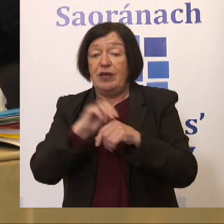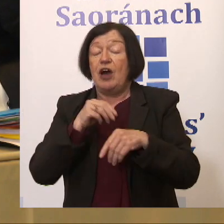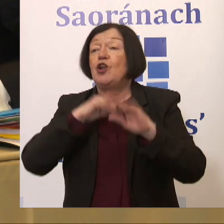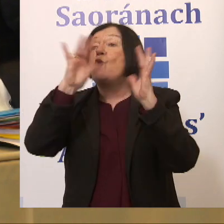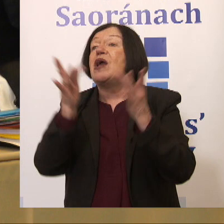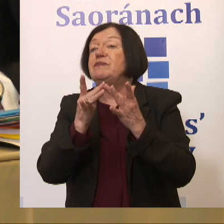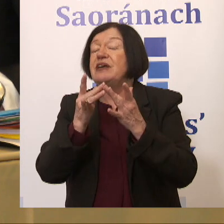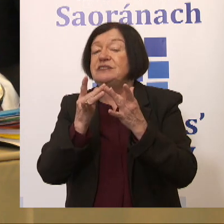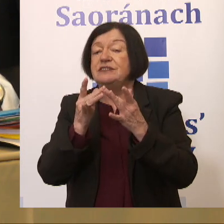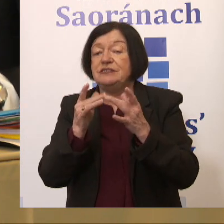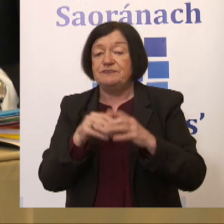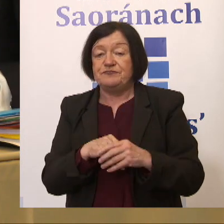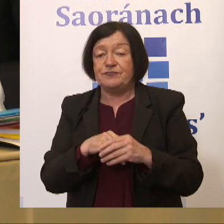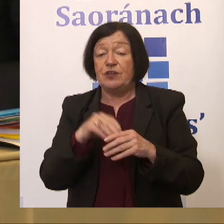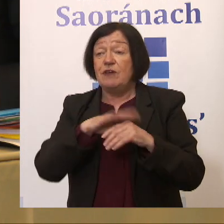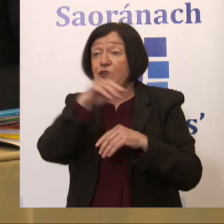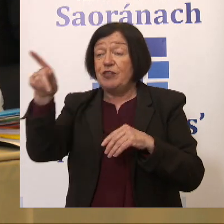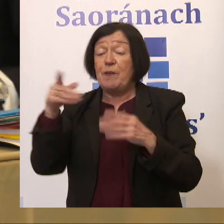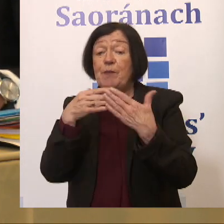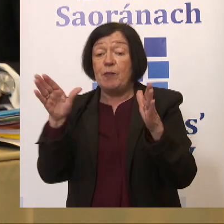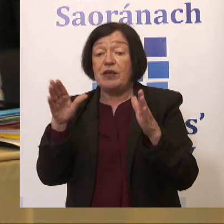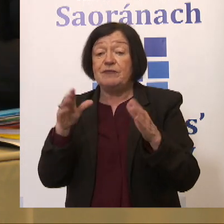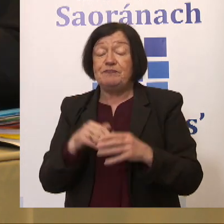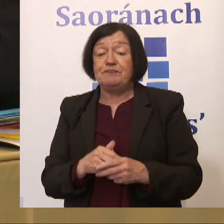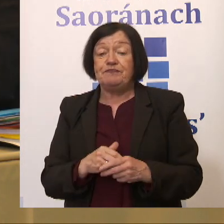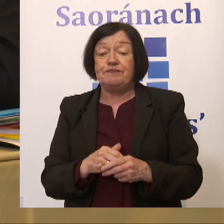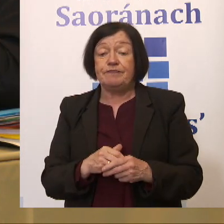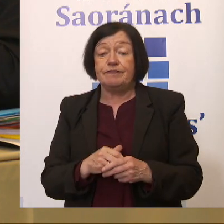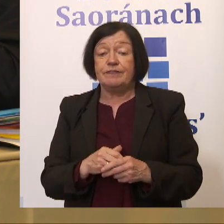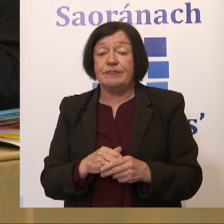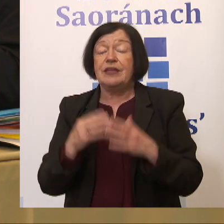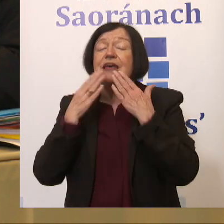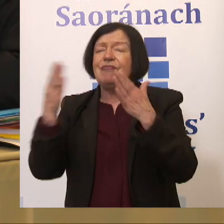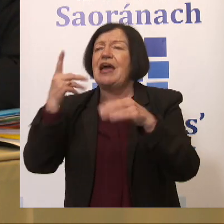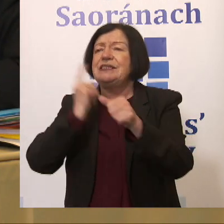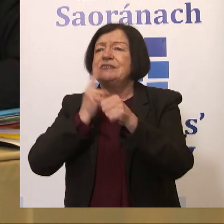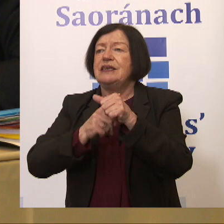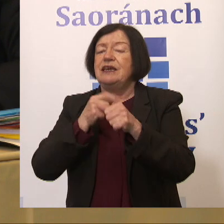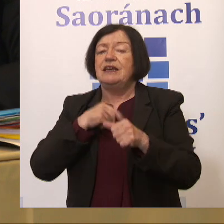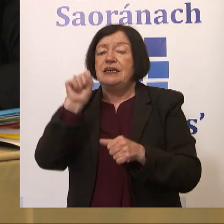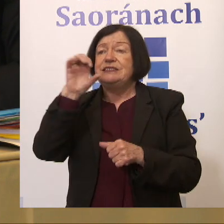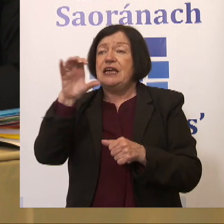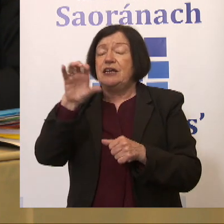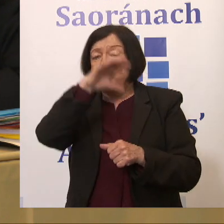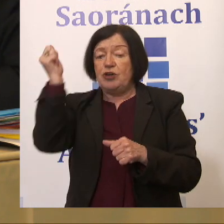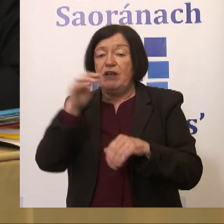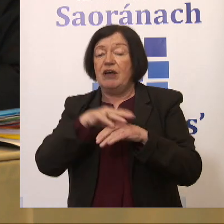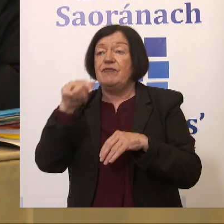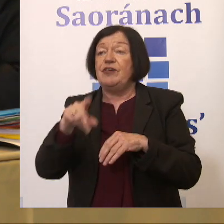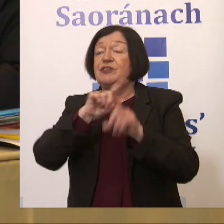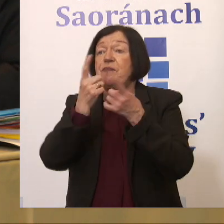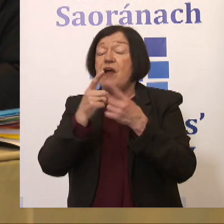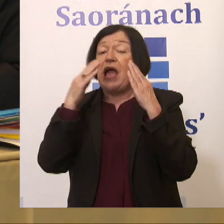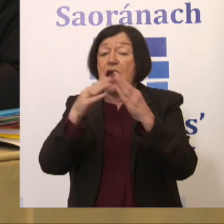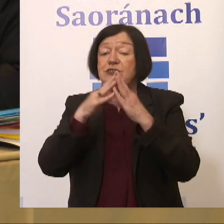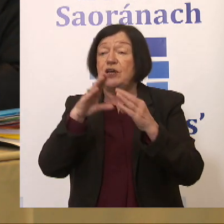for the viewing public this morning. So, thanks again to the Secretary General of the Department of Housing and